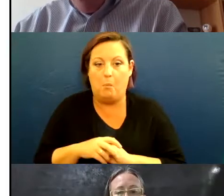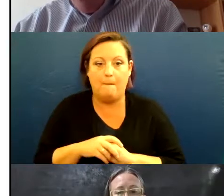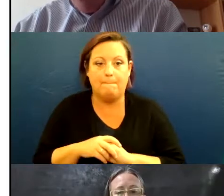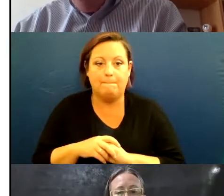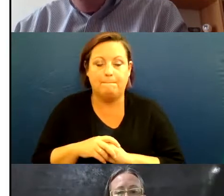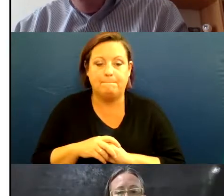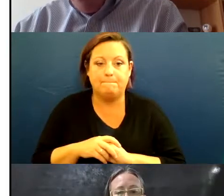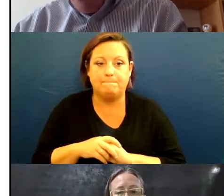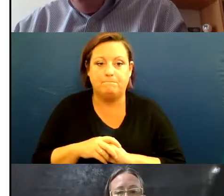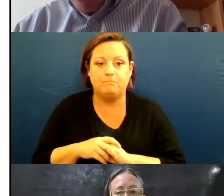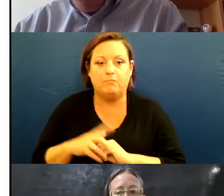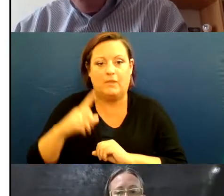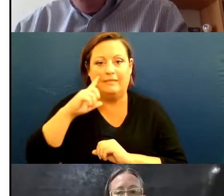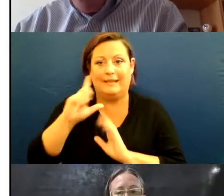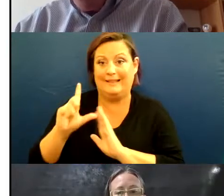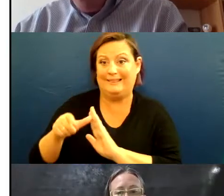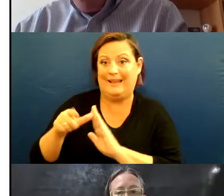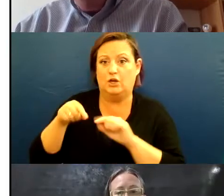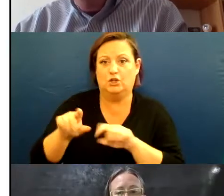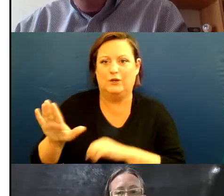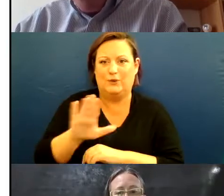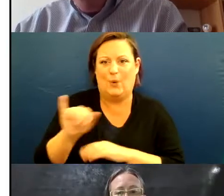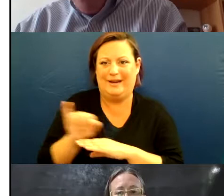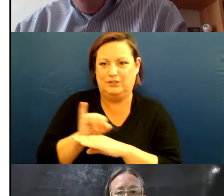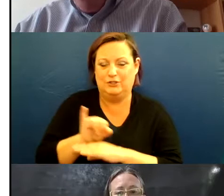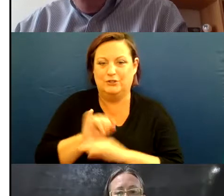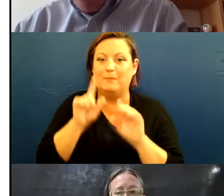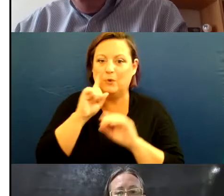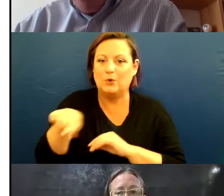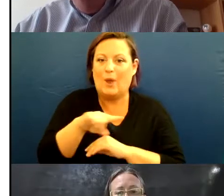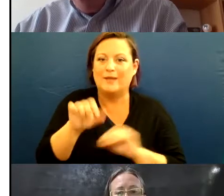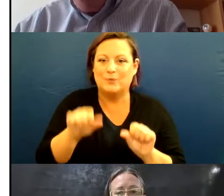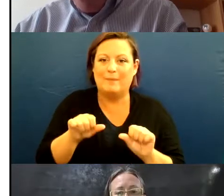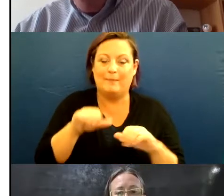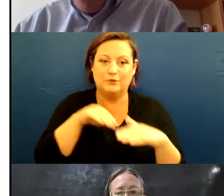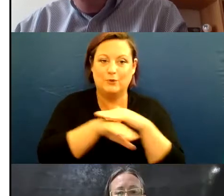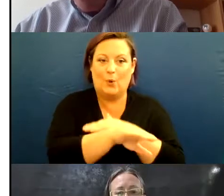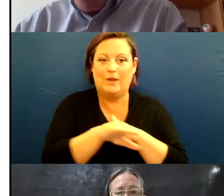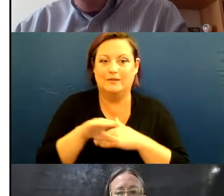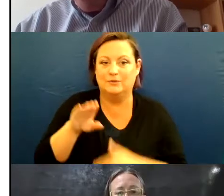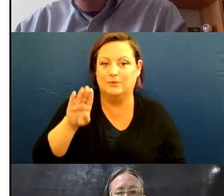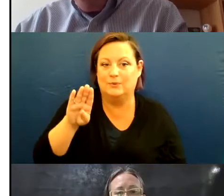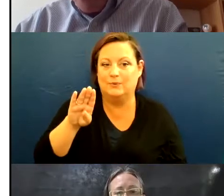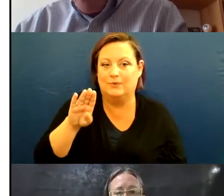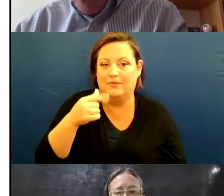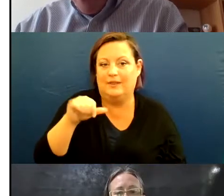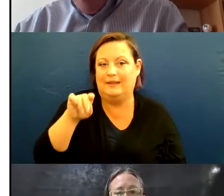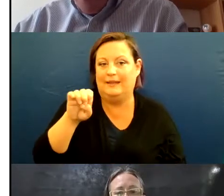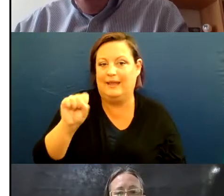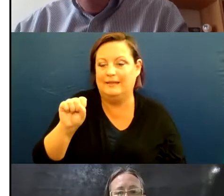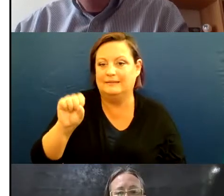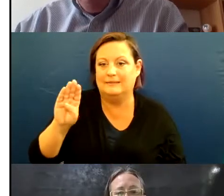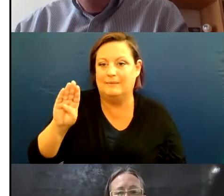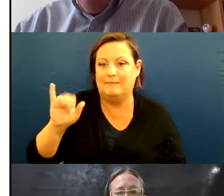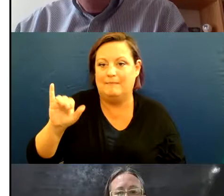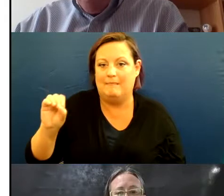later during your internship, you'll actually get to tour the Gates Biomanufacturing Facility, which is just across the street. We